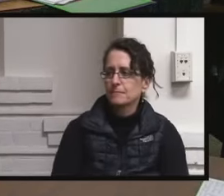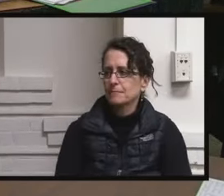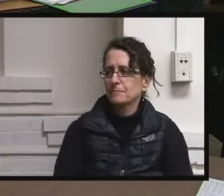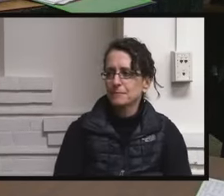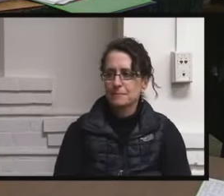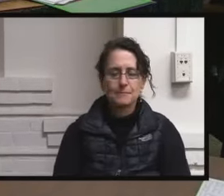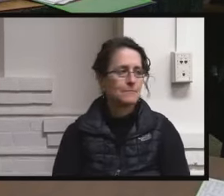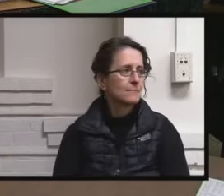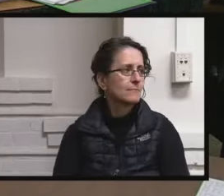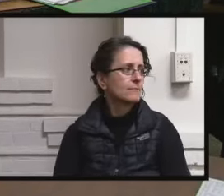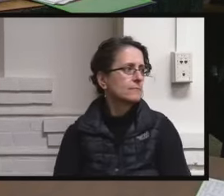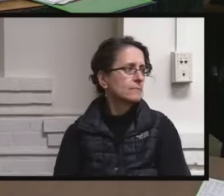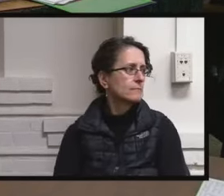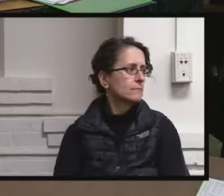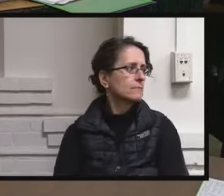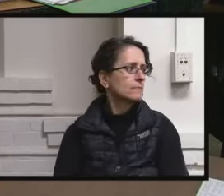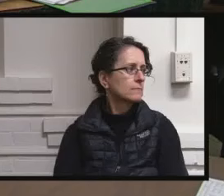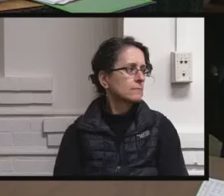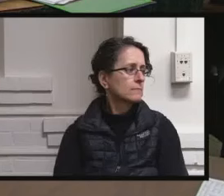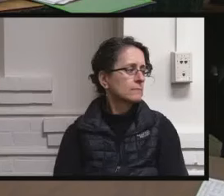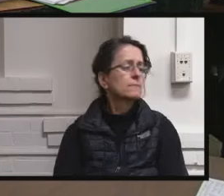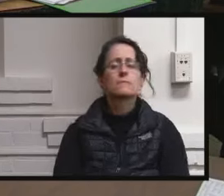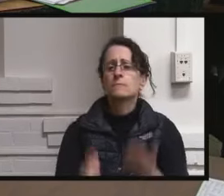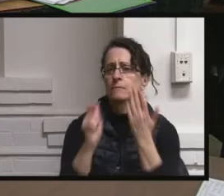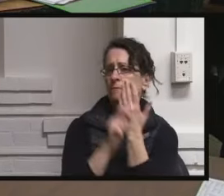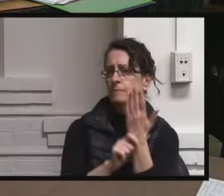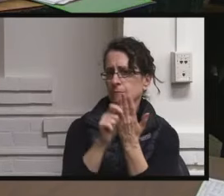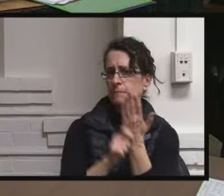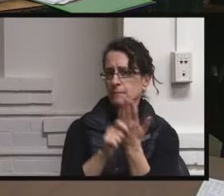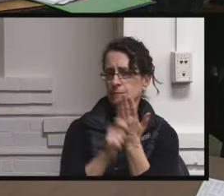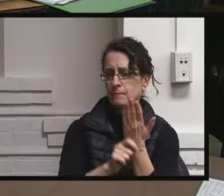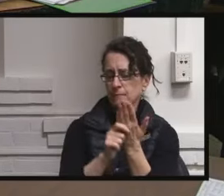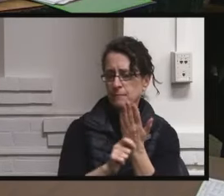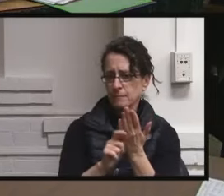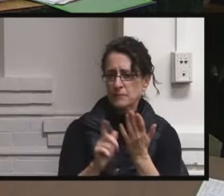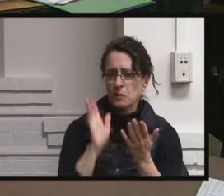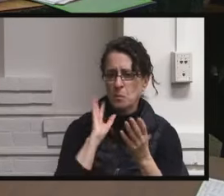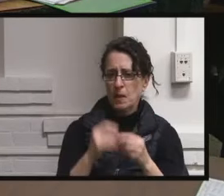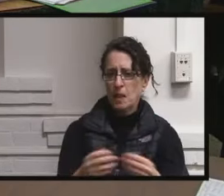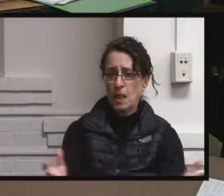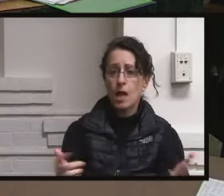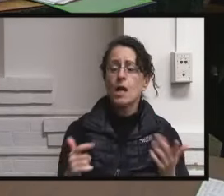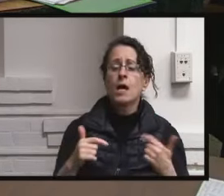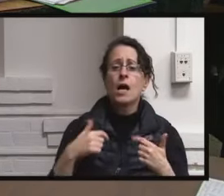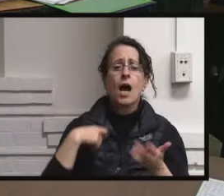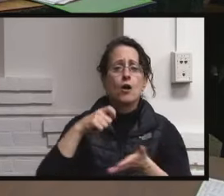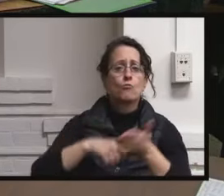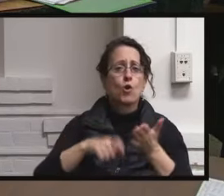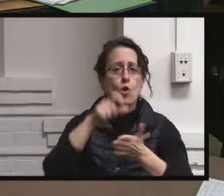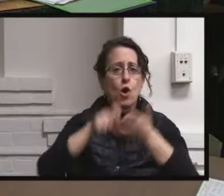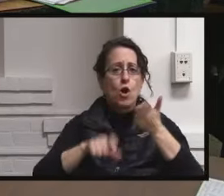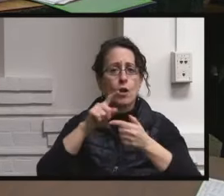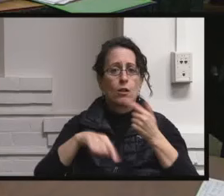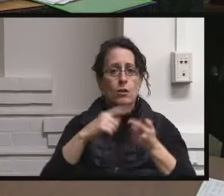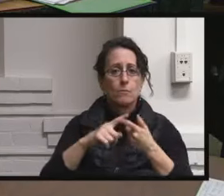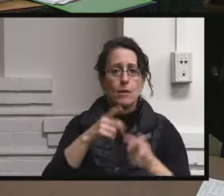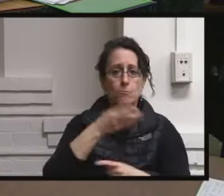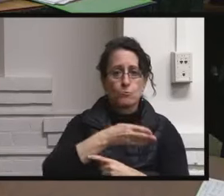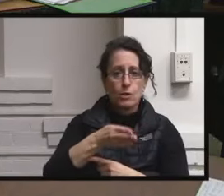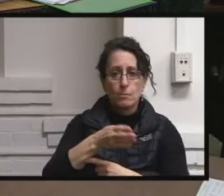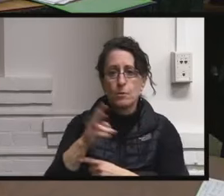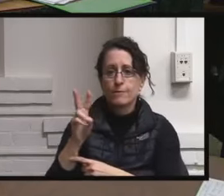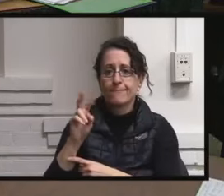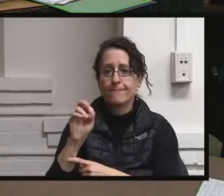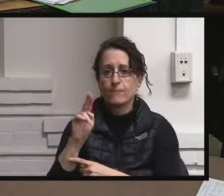Oh, and also brought a magazine that I wrote an article for about Brattleboro and Vernon's